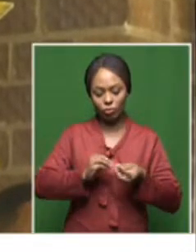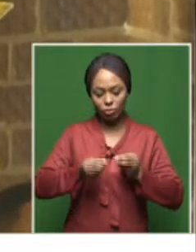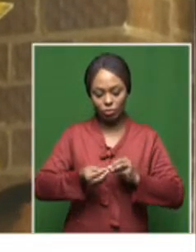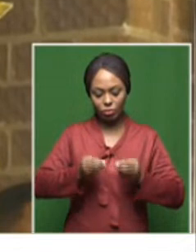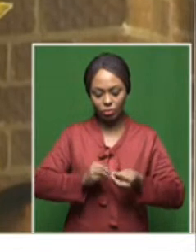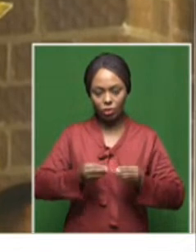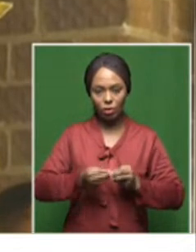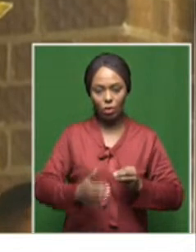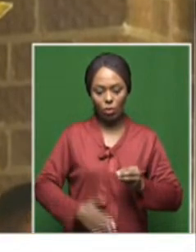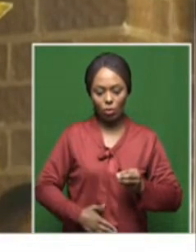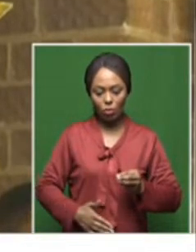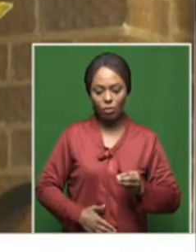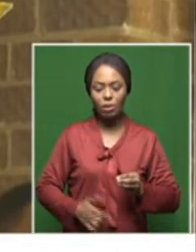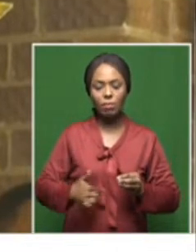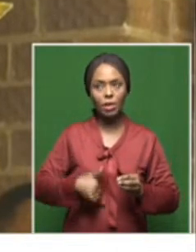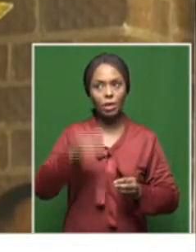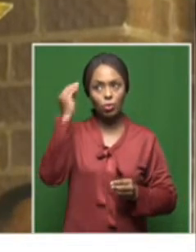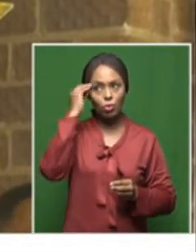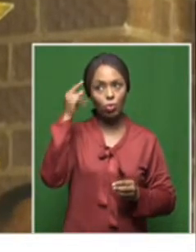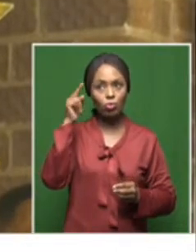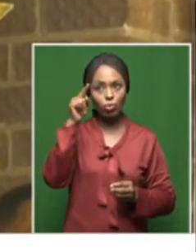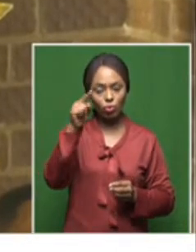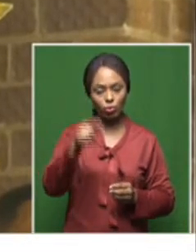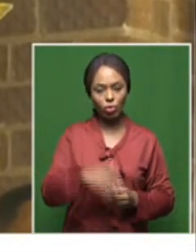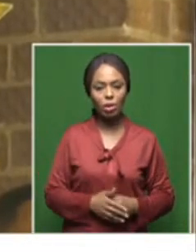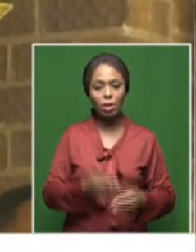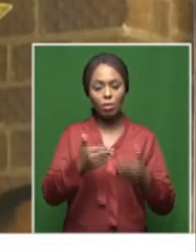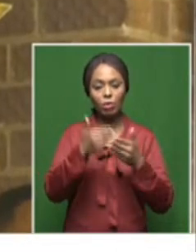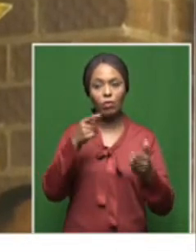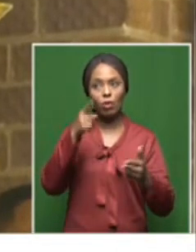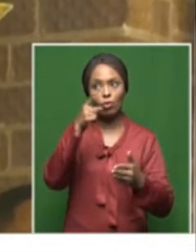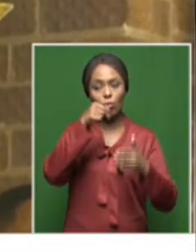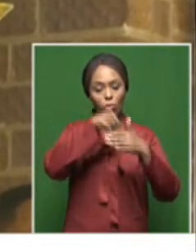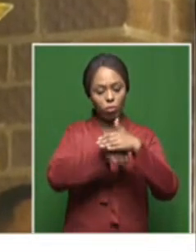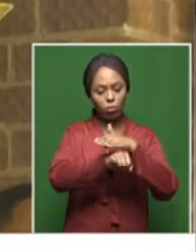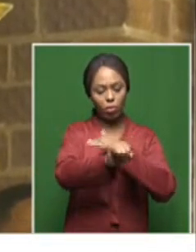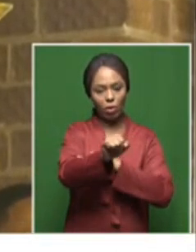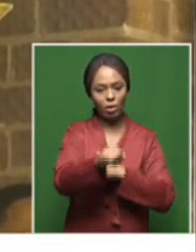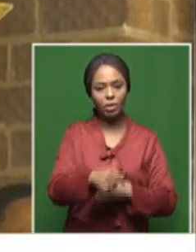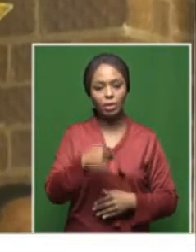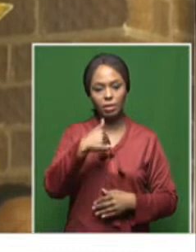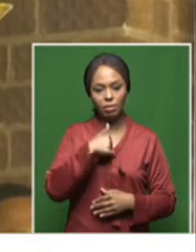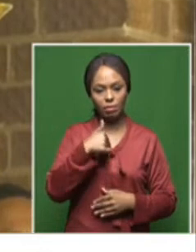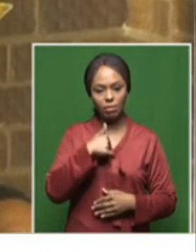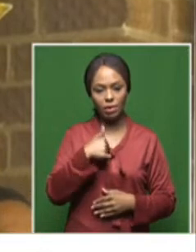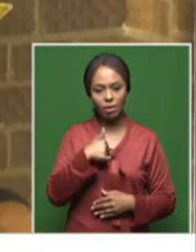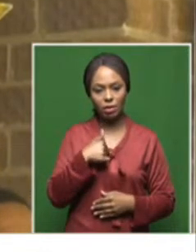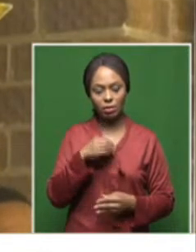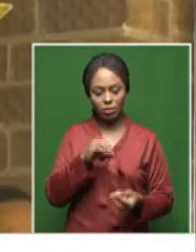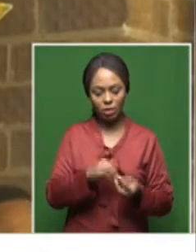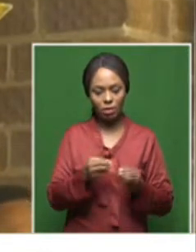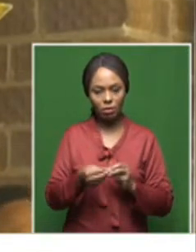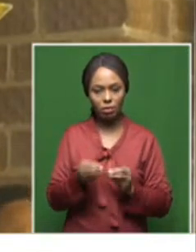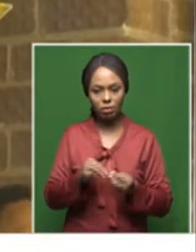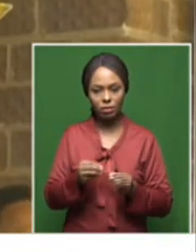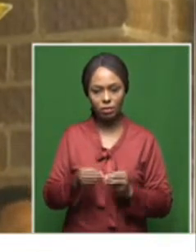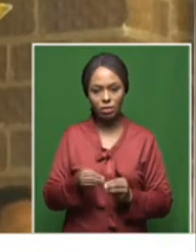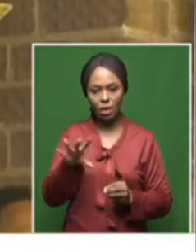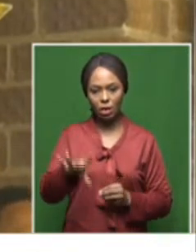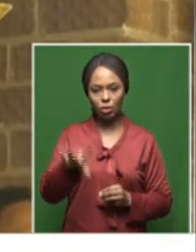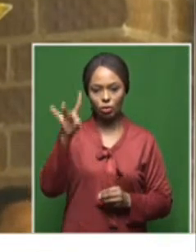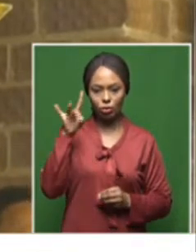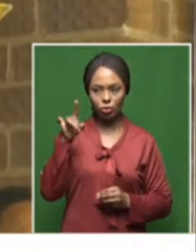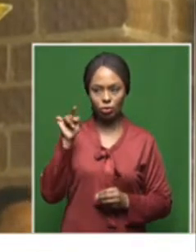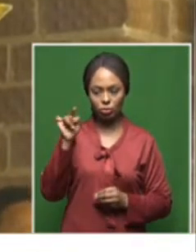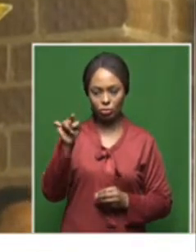you. Before you were born, I set you apart. I appointed you